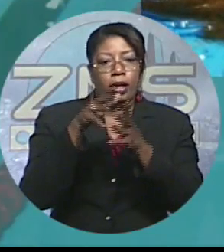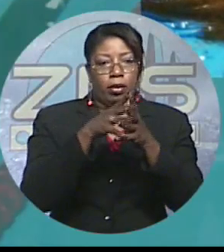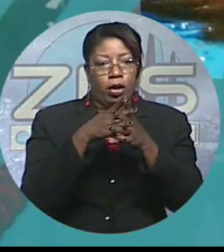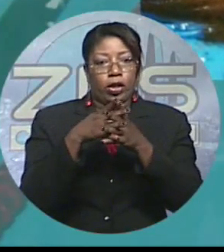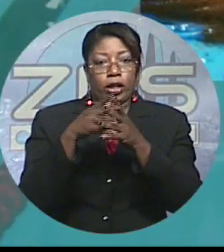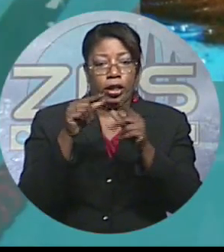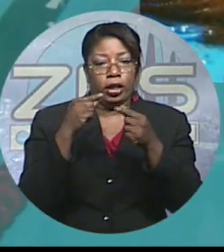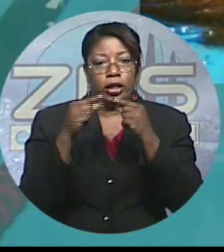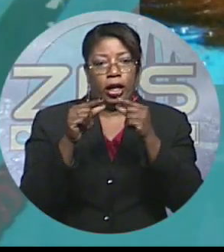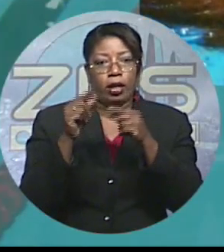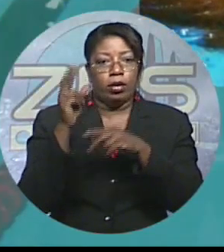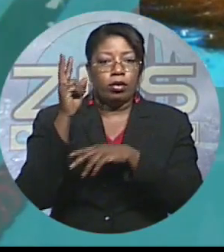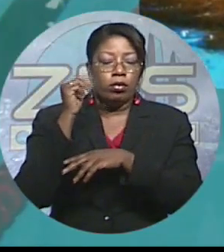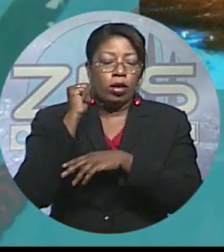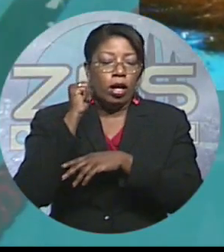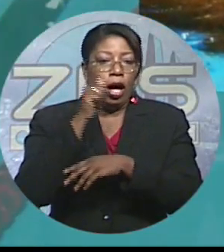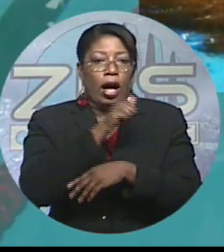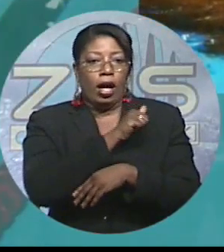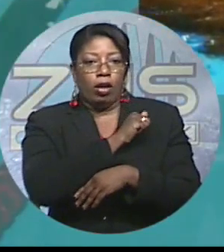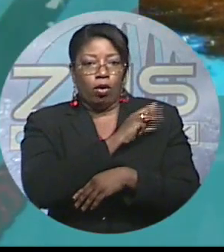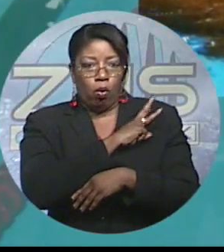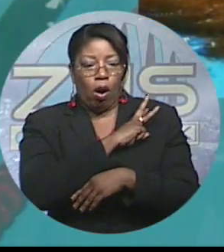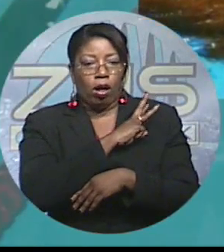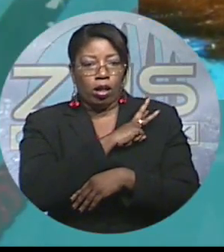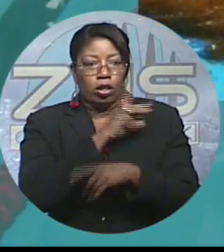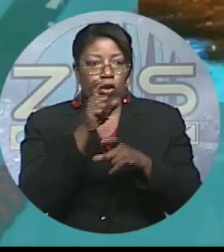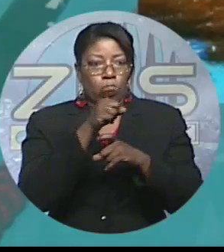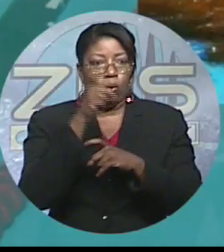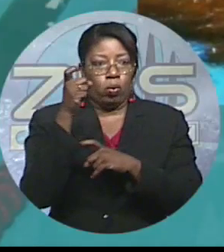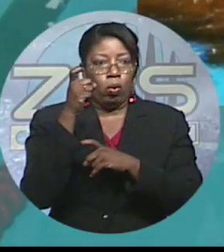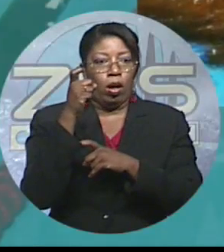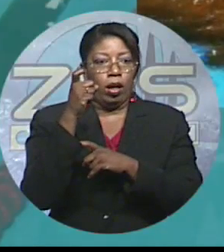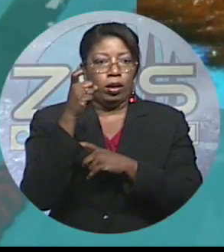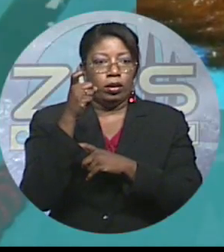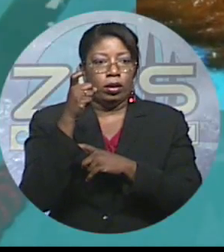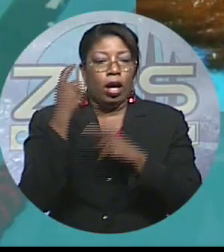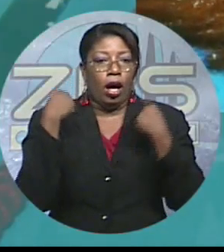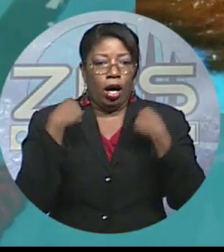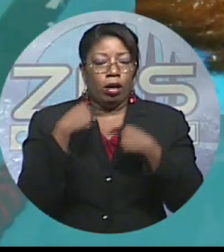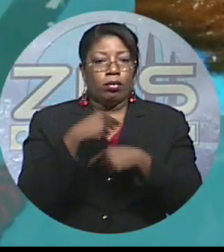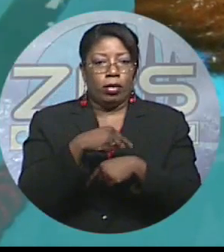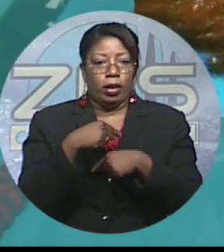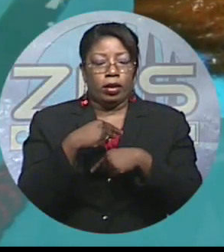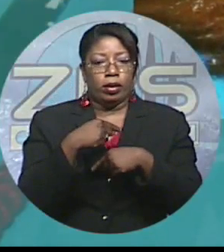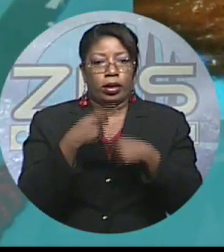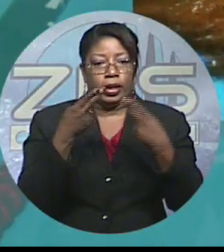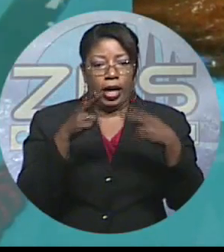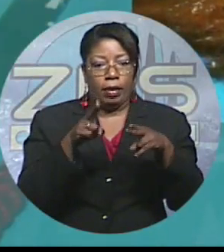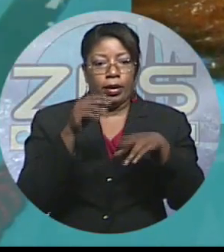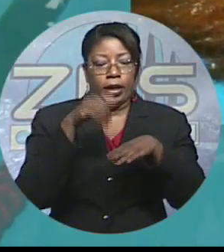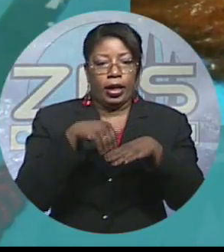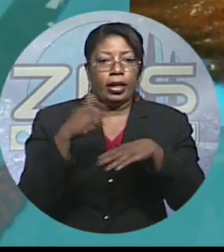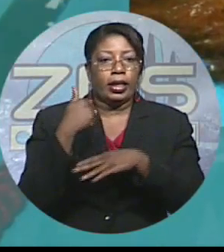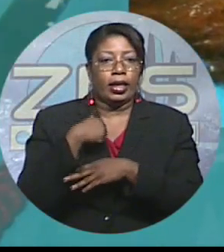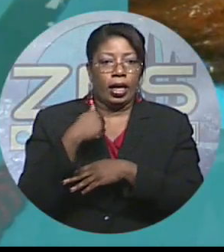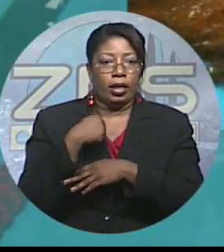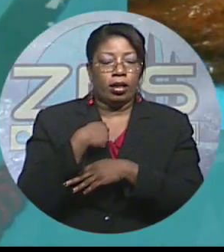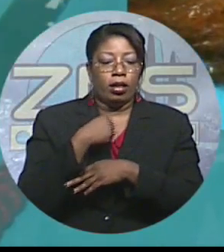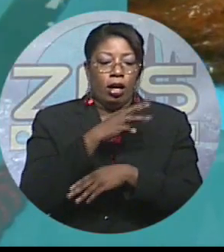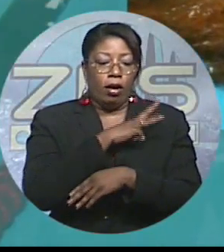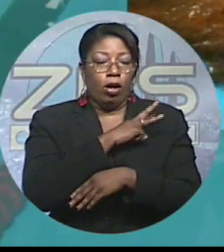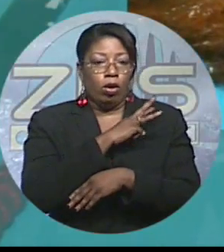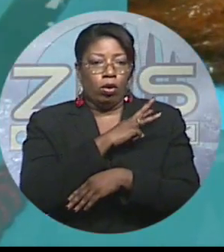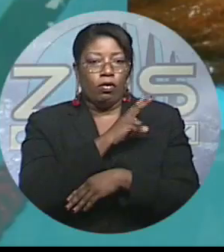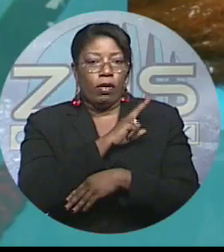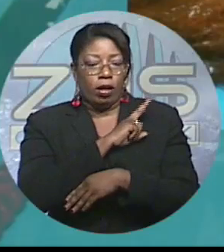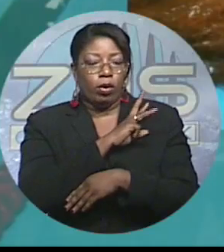Vanderpool Wallace just won the first medal for the Bahamas at this year's Games, currently going on in Toronto, Canada. Vanderpool Wallace swam the